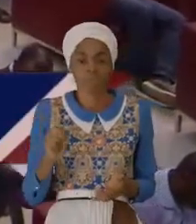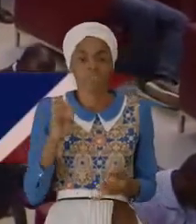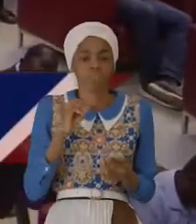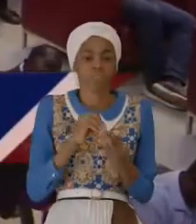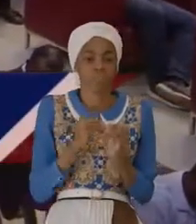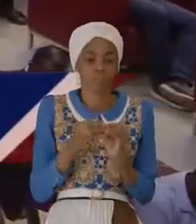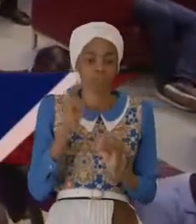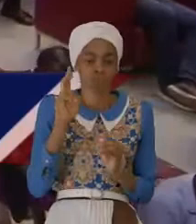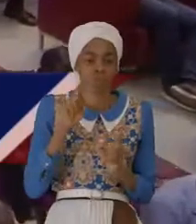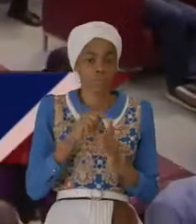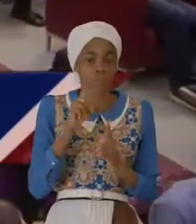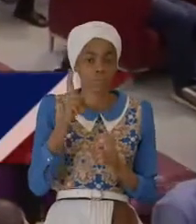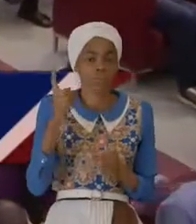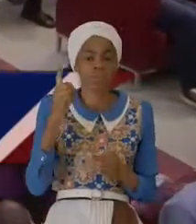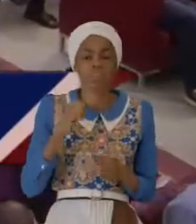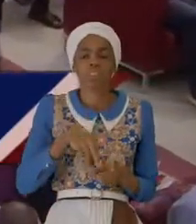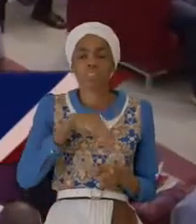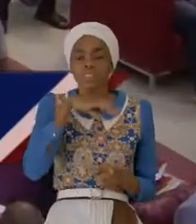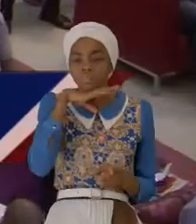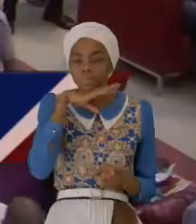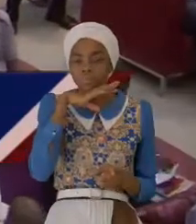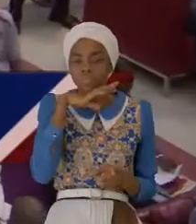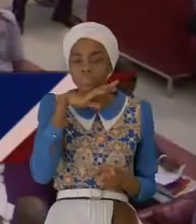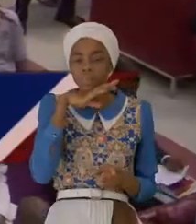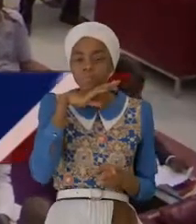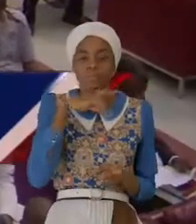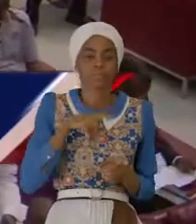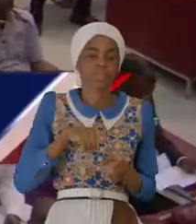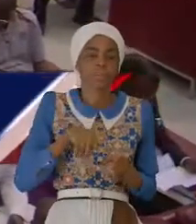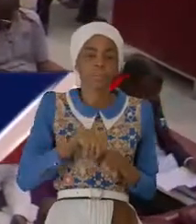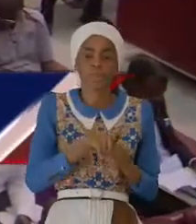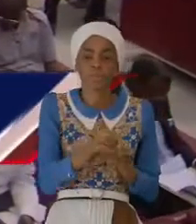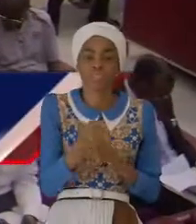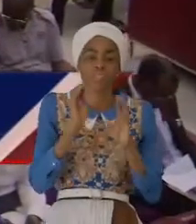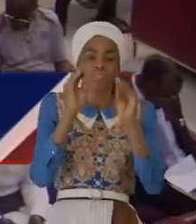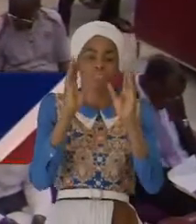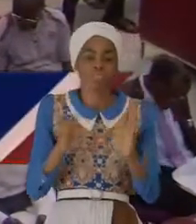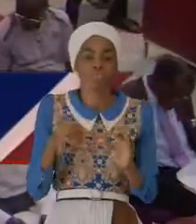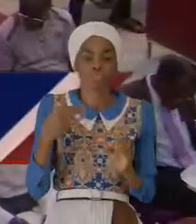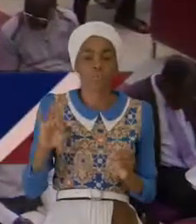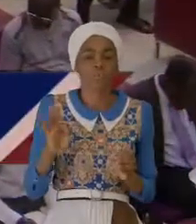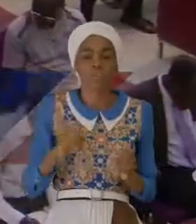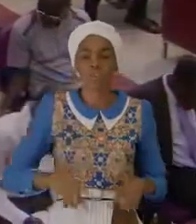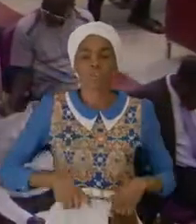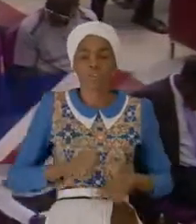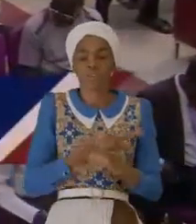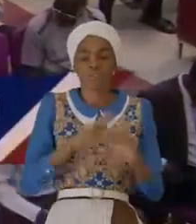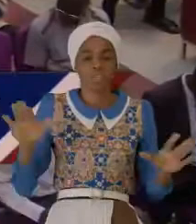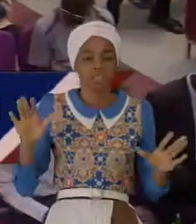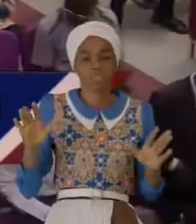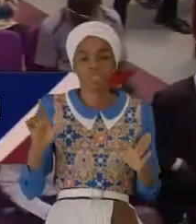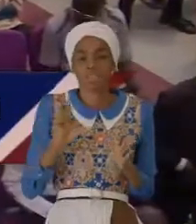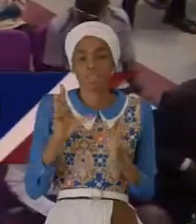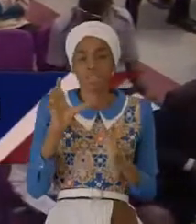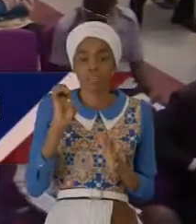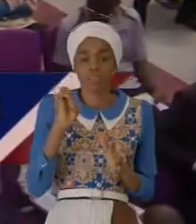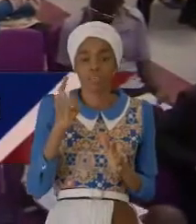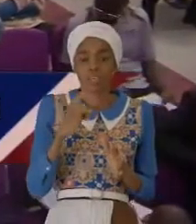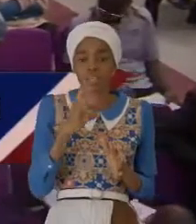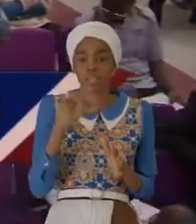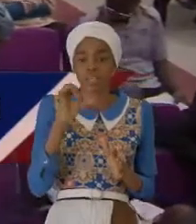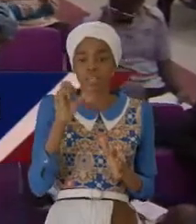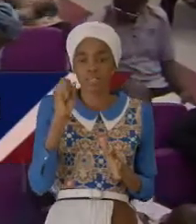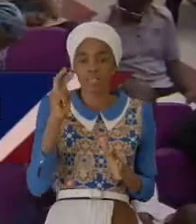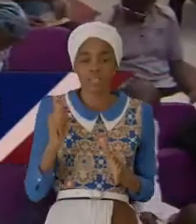teachers of lifeless legalism number three the delightful purposeful